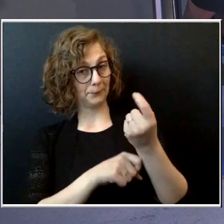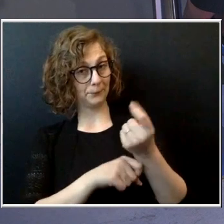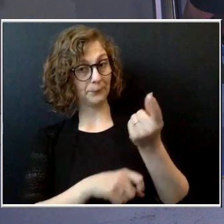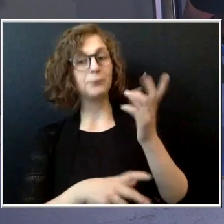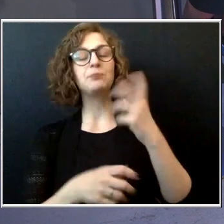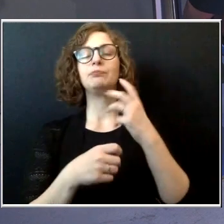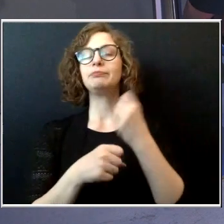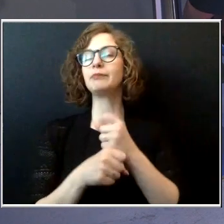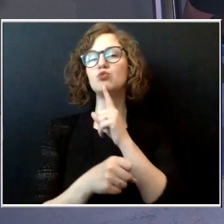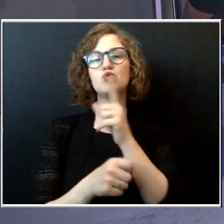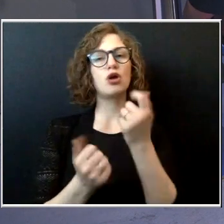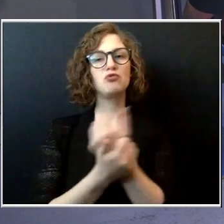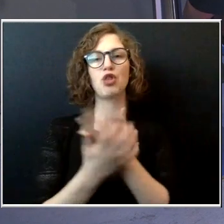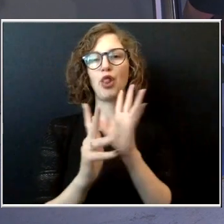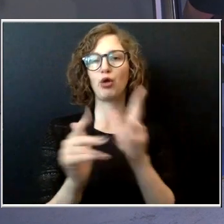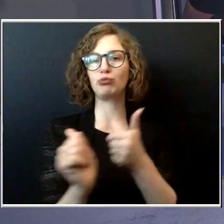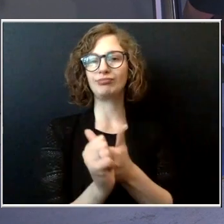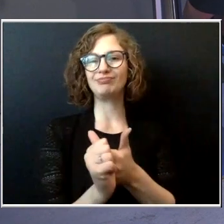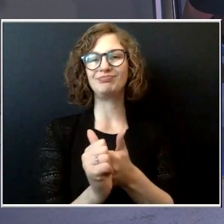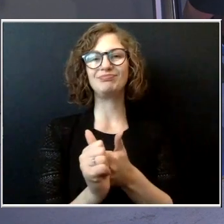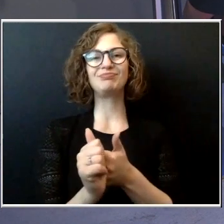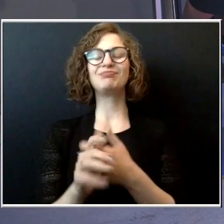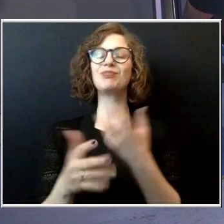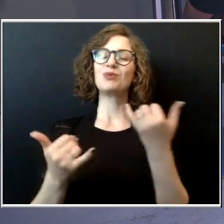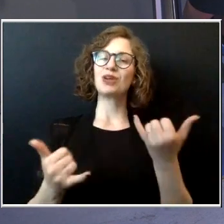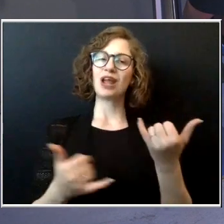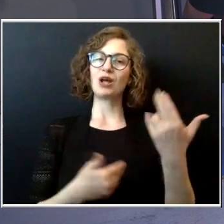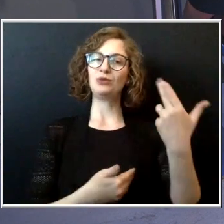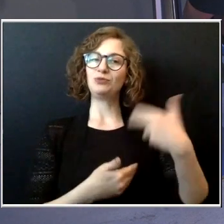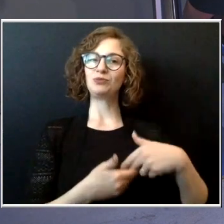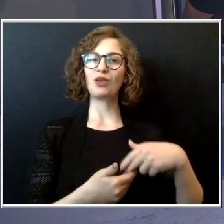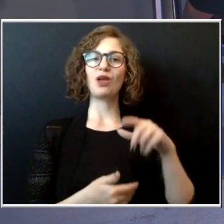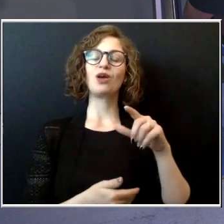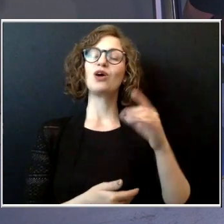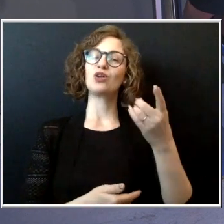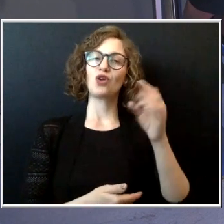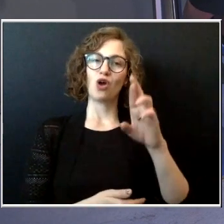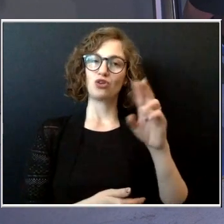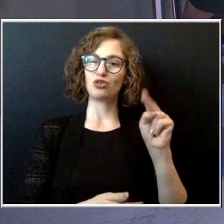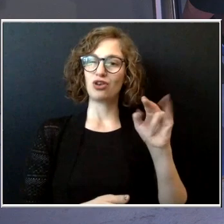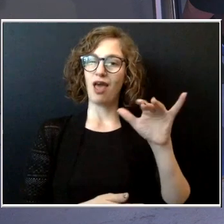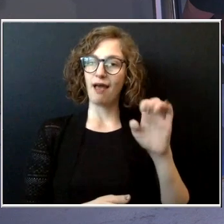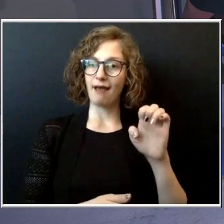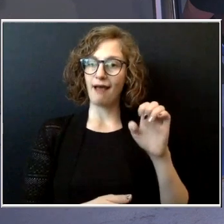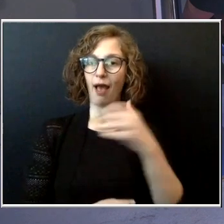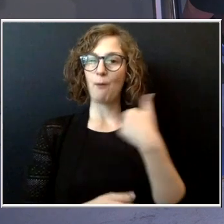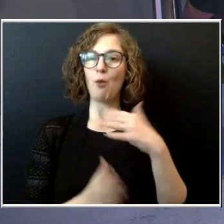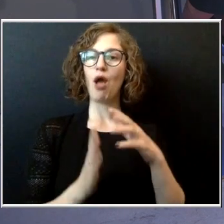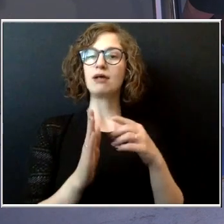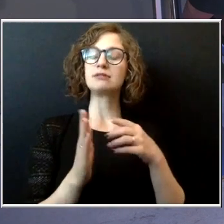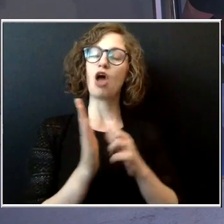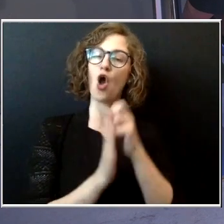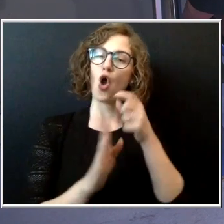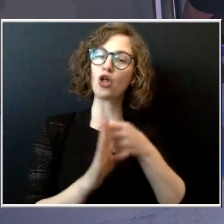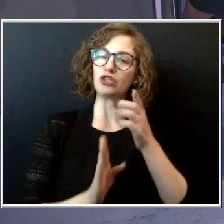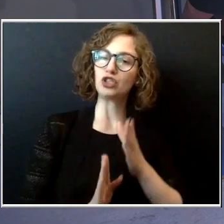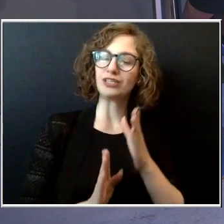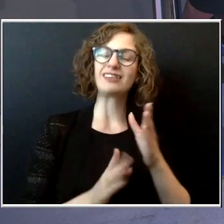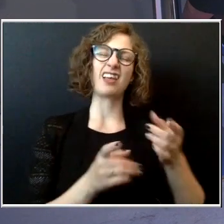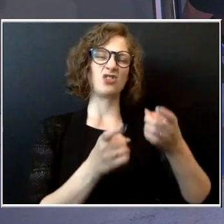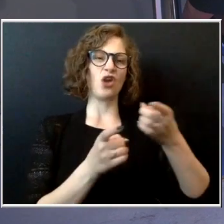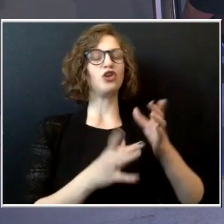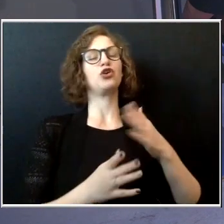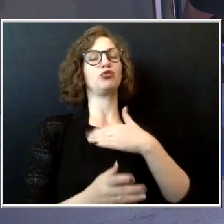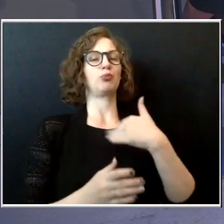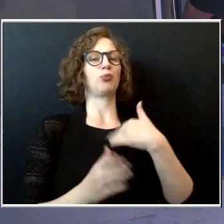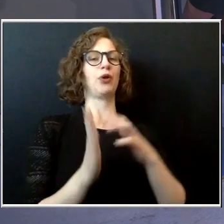guest. We have right here in the center, Dr. Lauren Nye. She is a breast oncologist and the medical director of breast cancer prevention at the University of Kansas